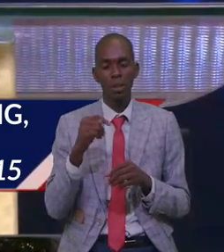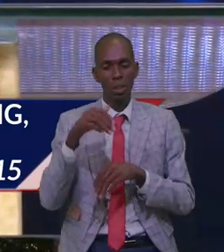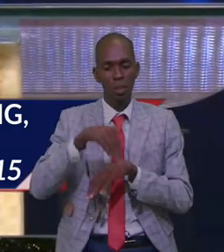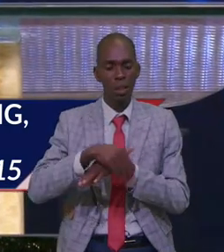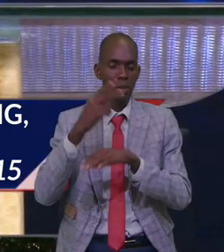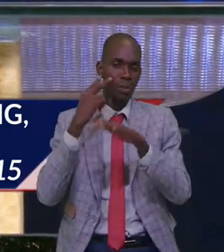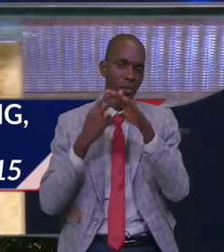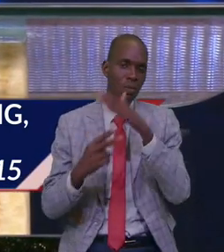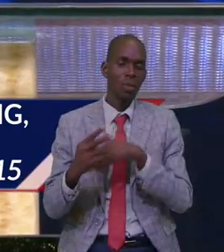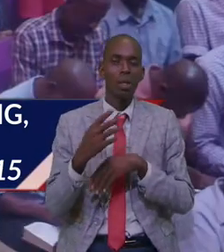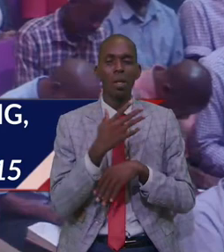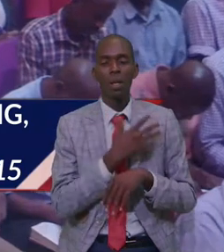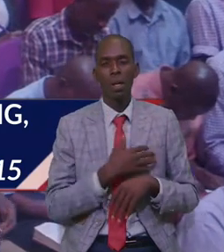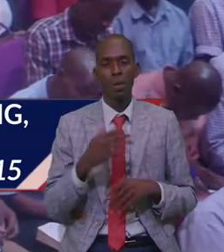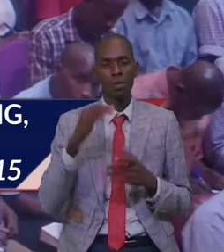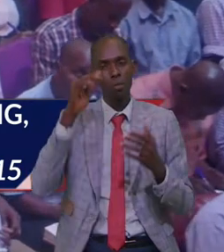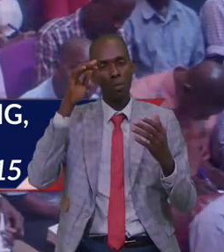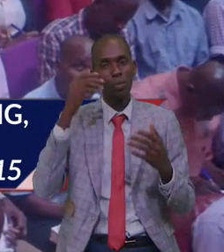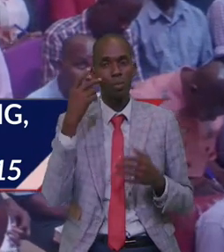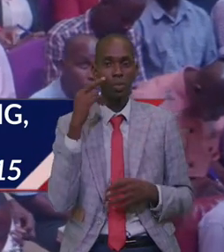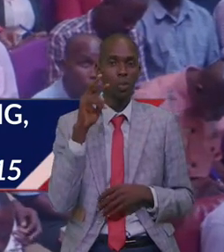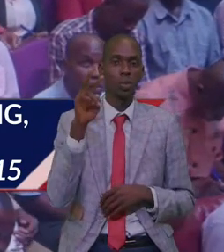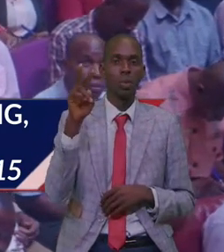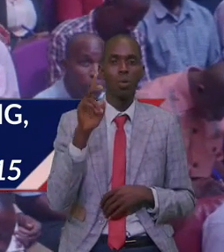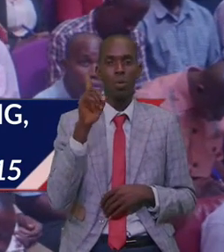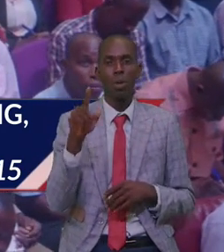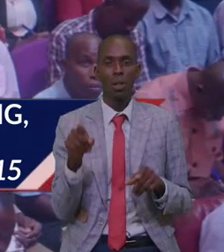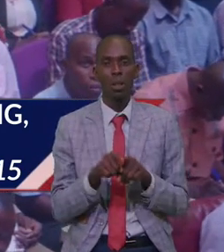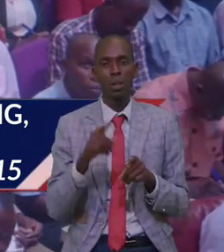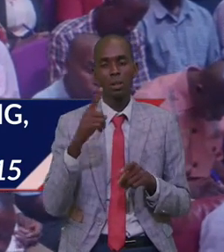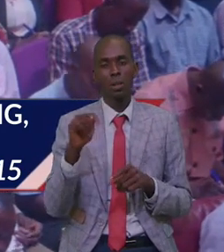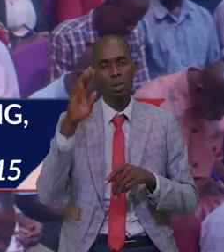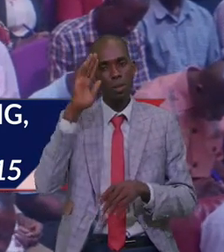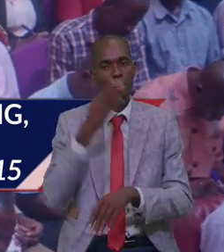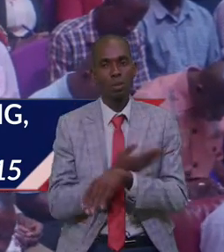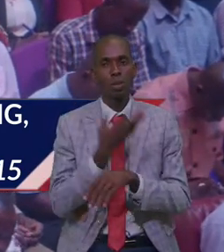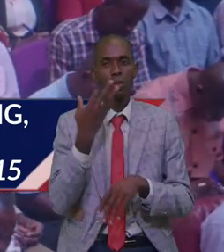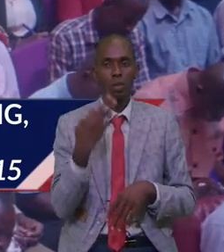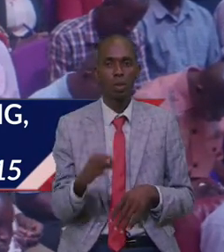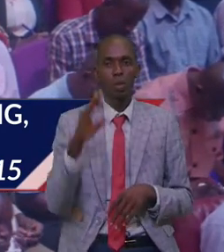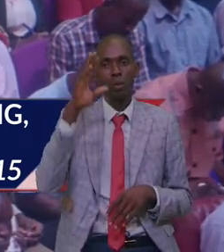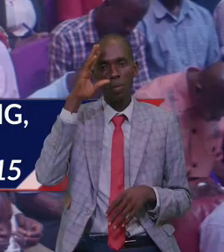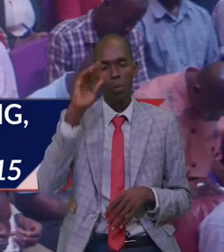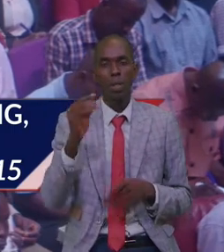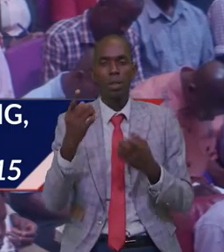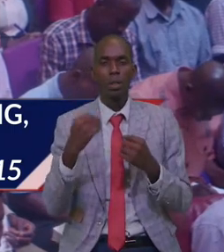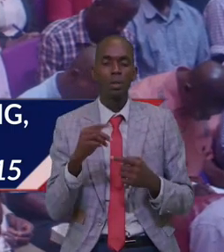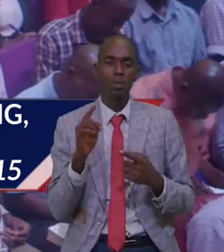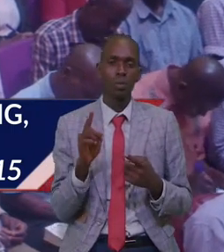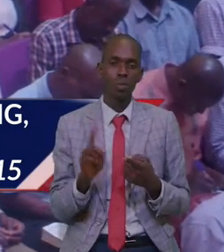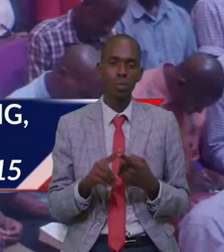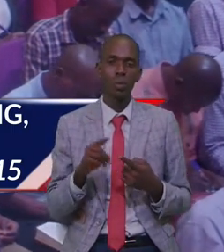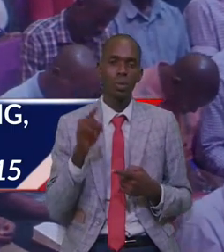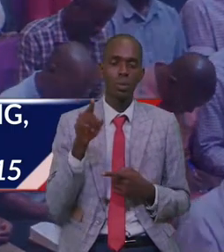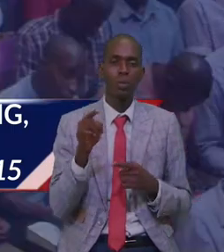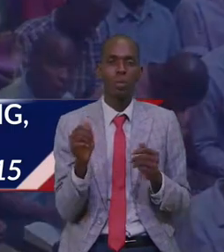and behold, the one like the Son of Man came to him, came with the